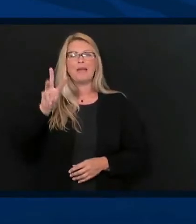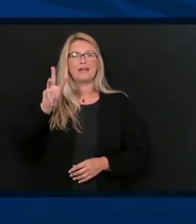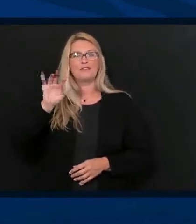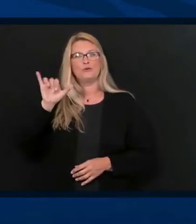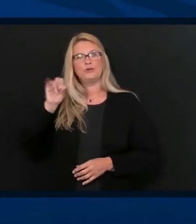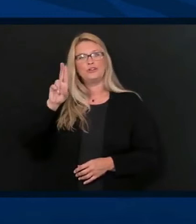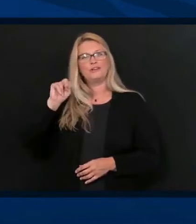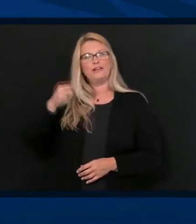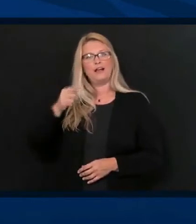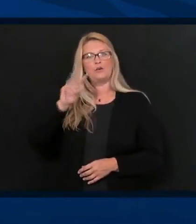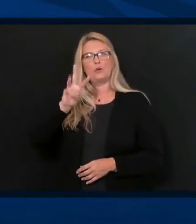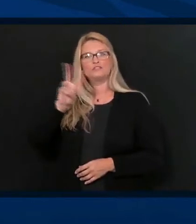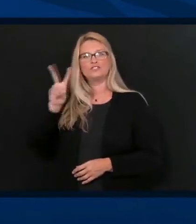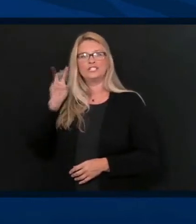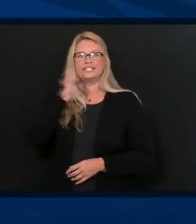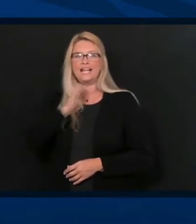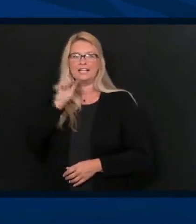News.